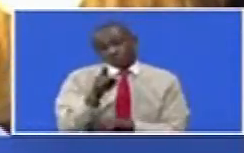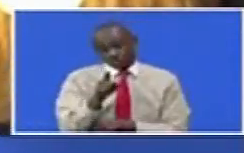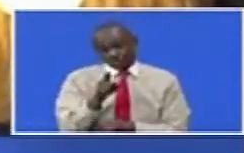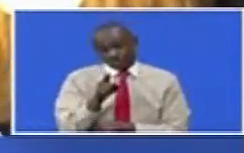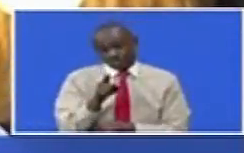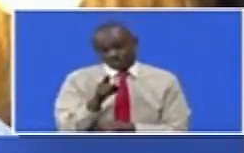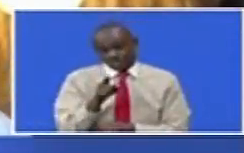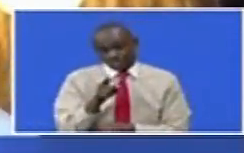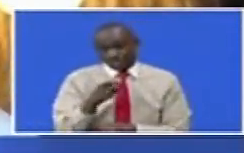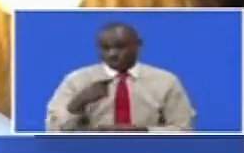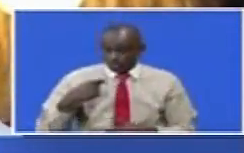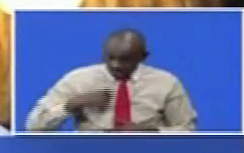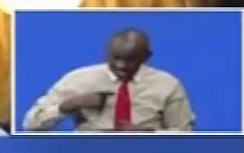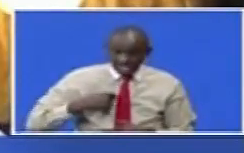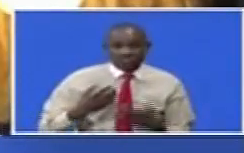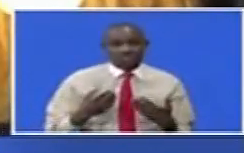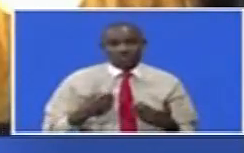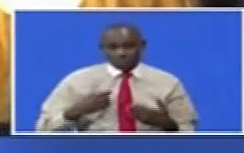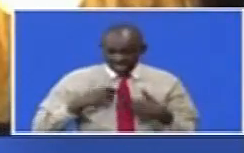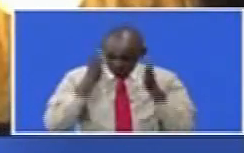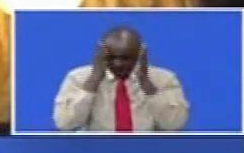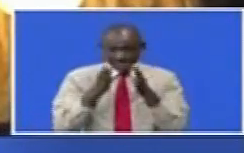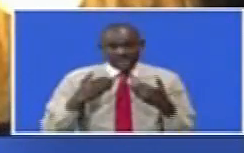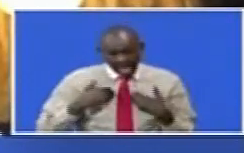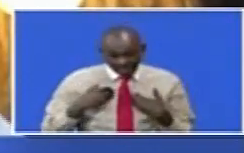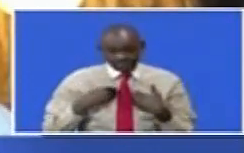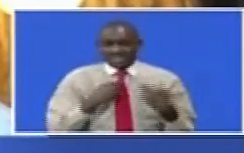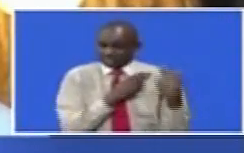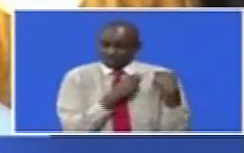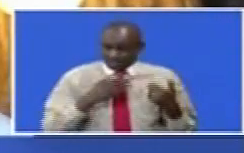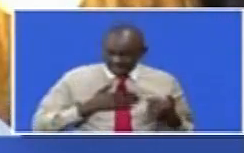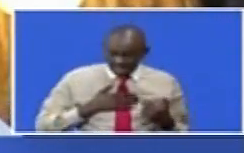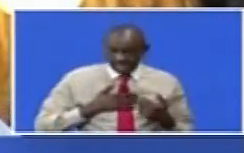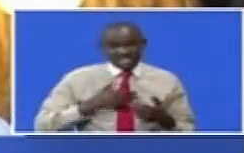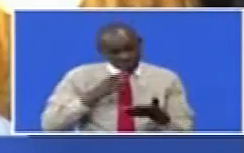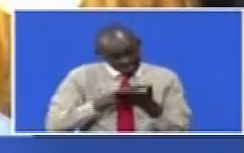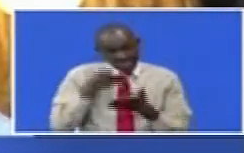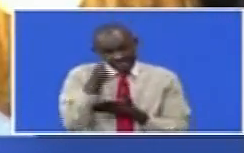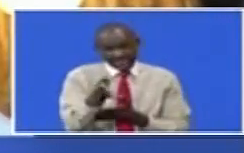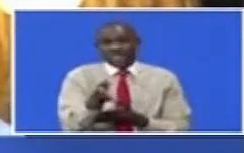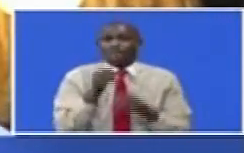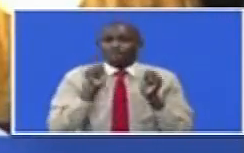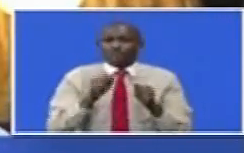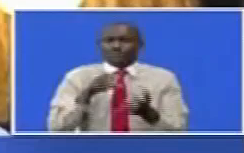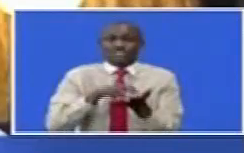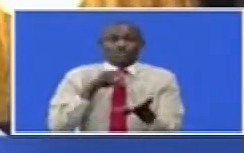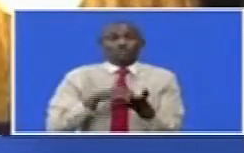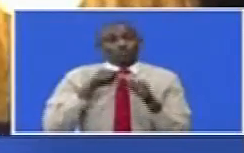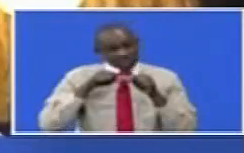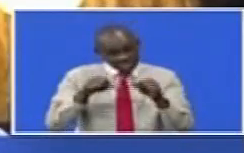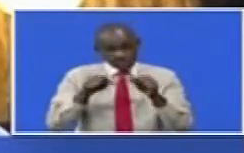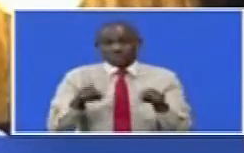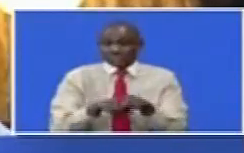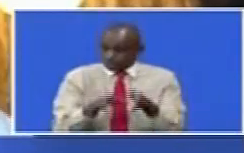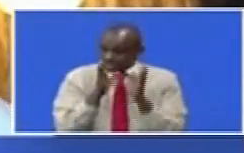that we have taken a commitment upon ourselves that we cannot allow the current situation to continue to